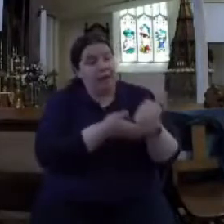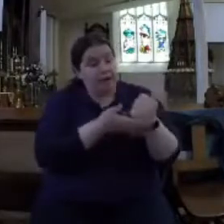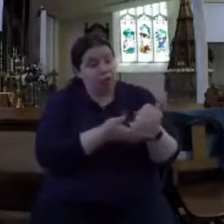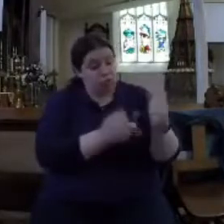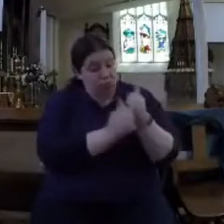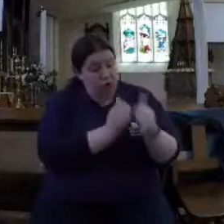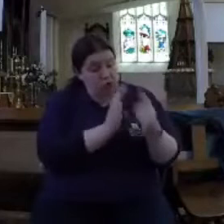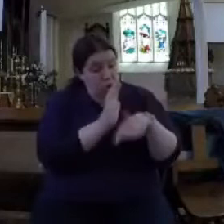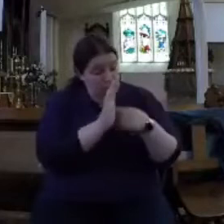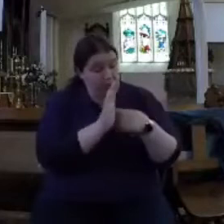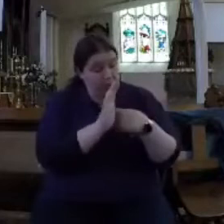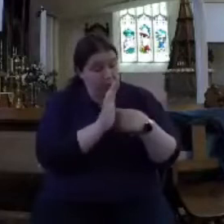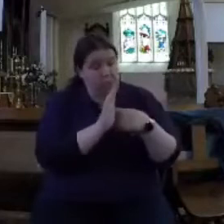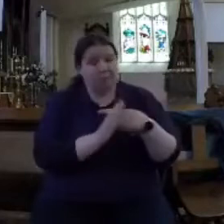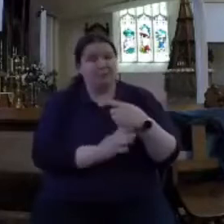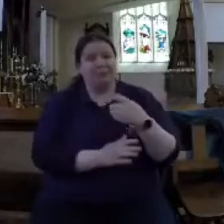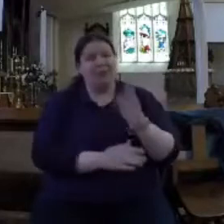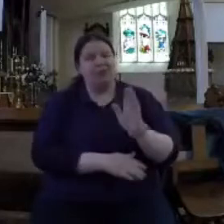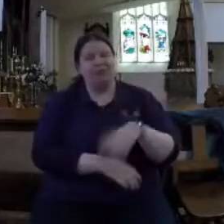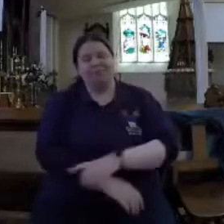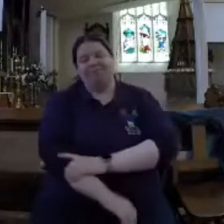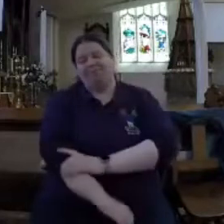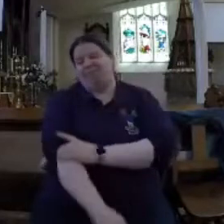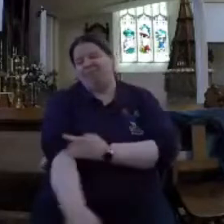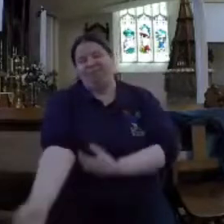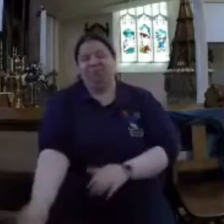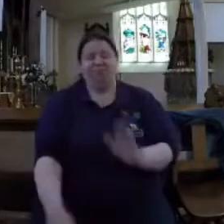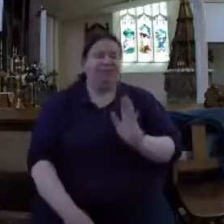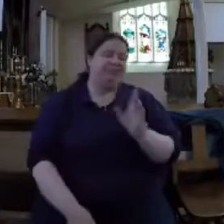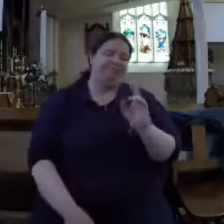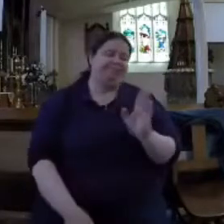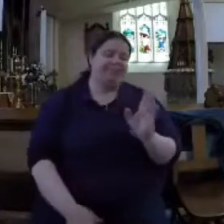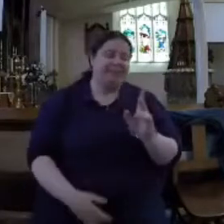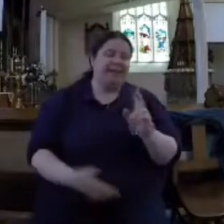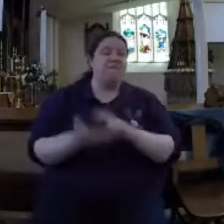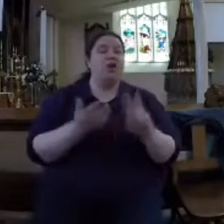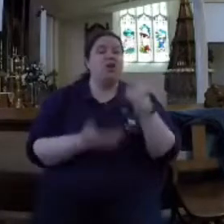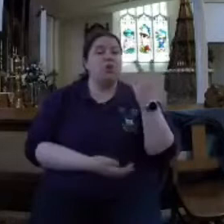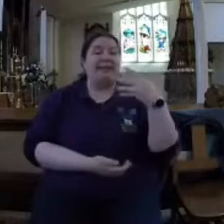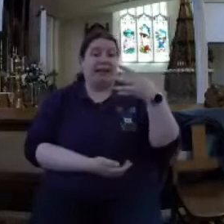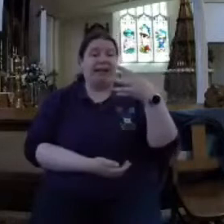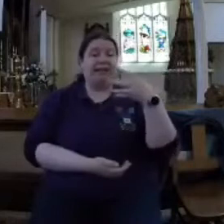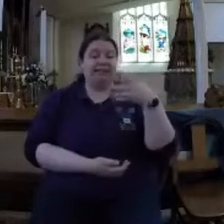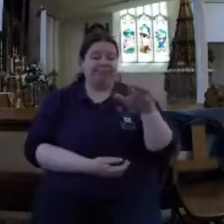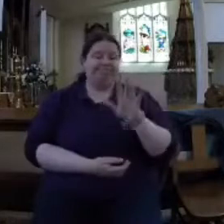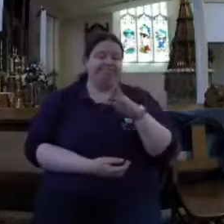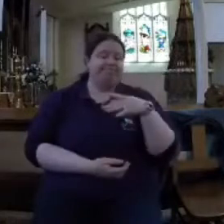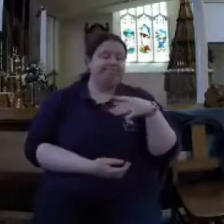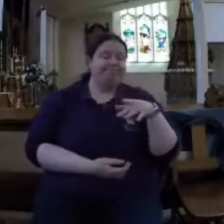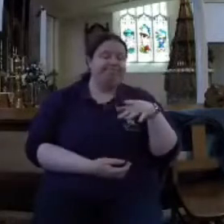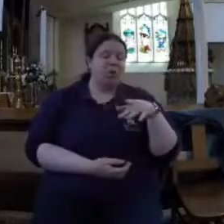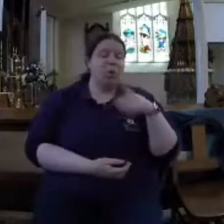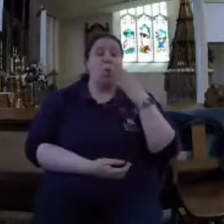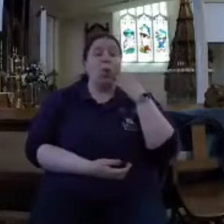pit. No. Verse 29 says that